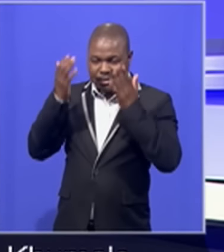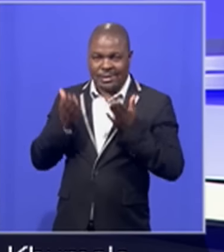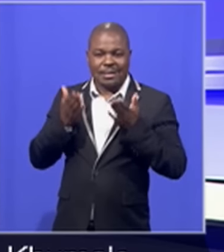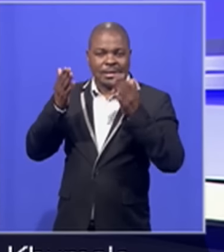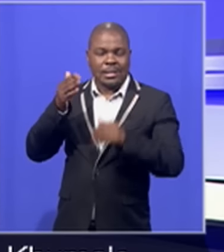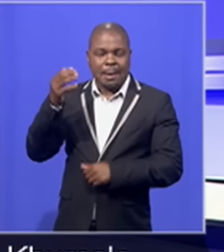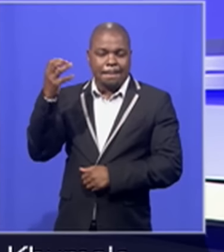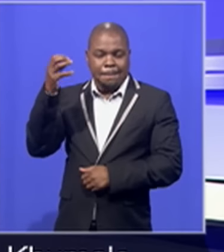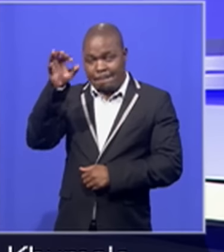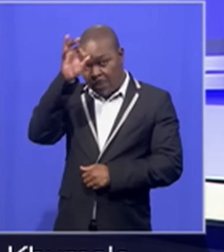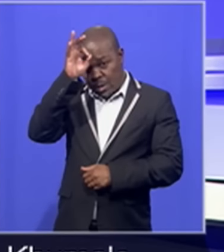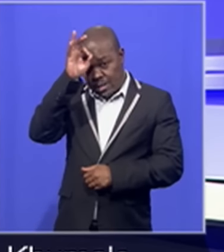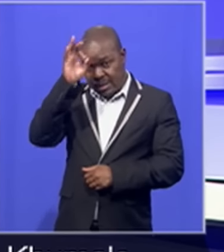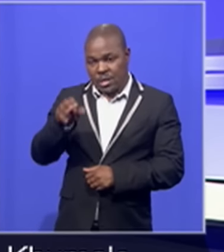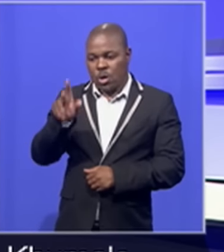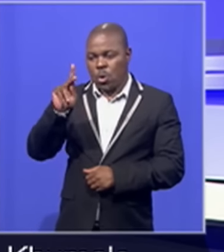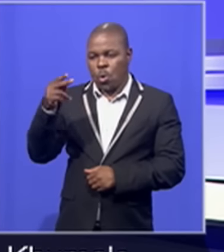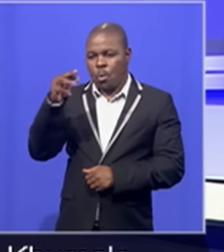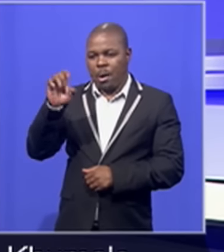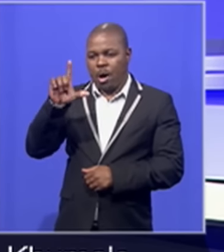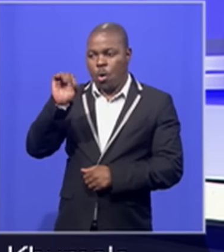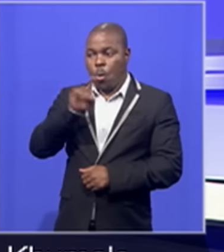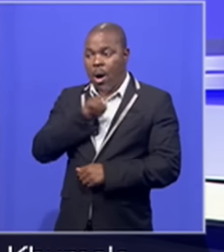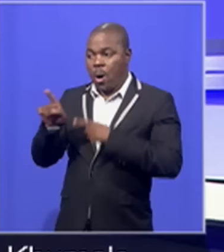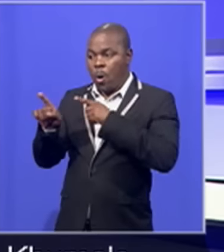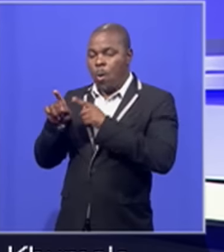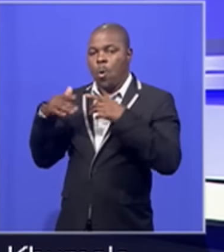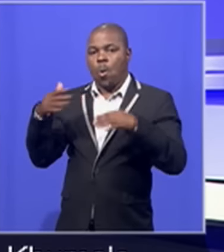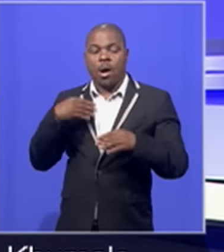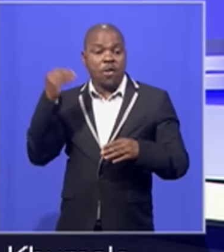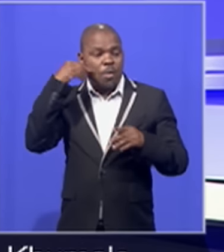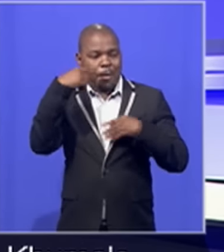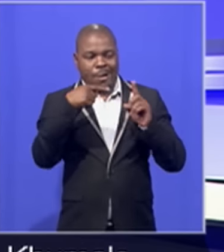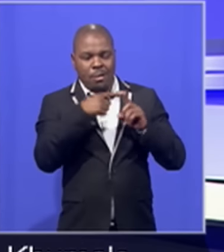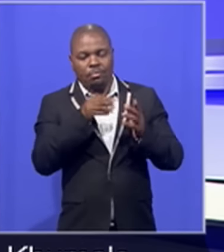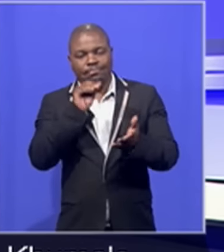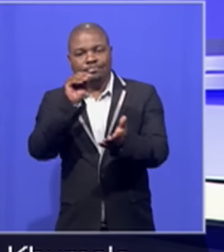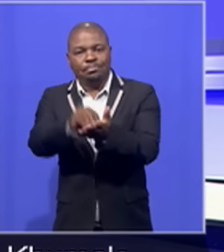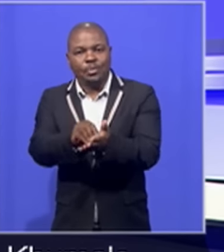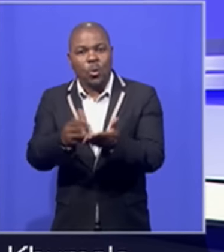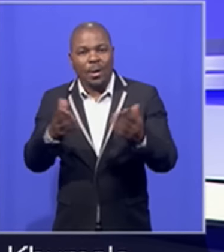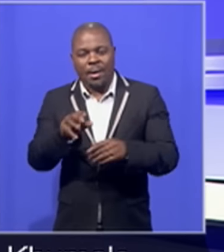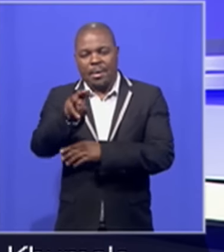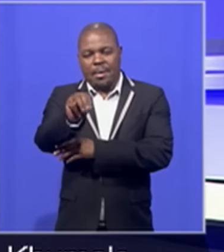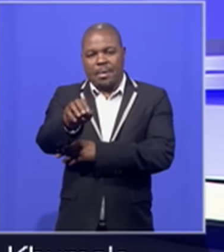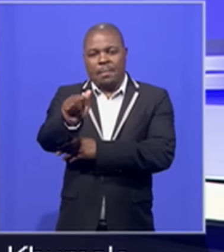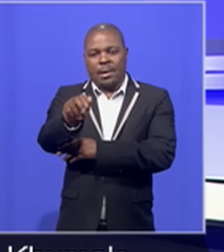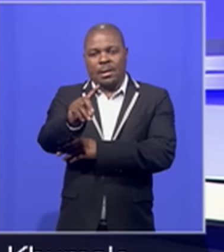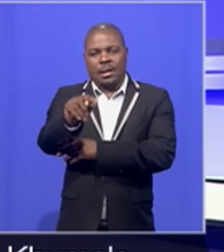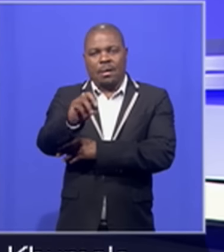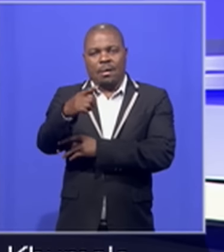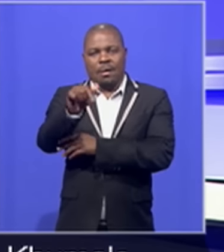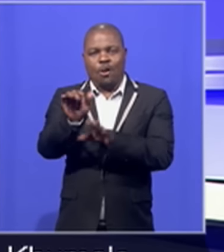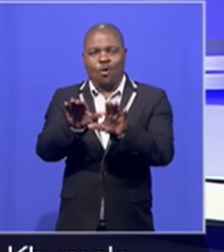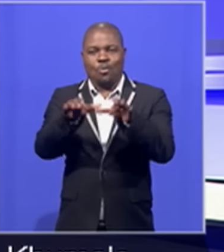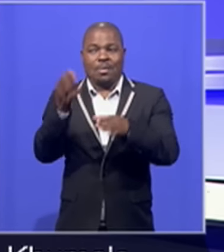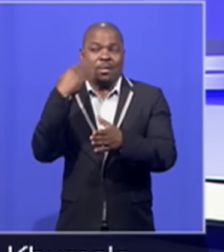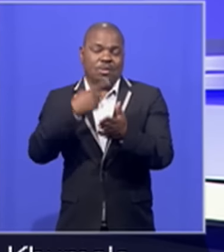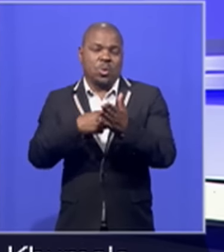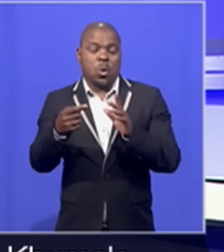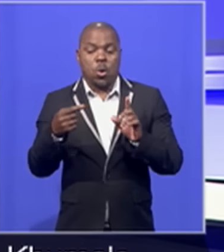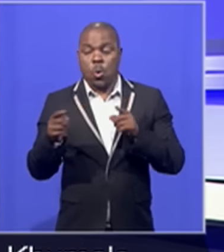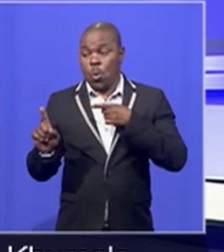morago ga gore Khumalo a senole dipego tse di masisi kgatlhanong le Scanik fa re bola bosupi kwa komisheneng ya Madlanga beke e fitileng.